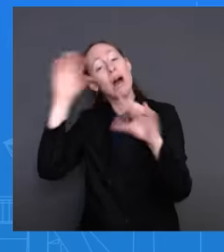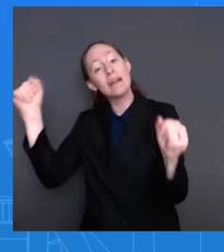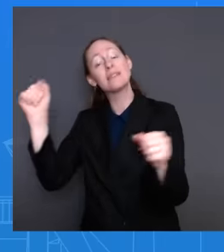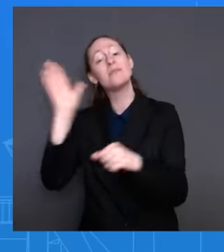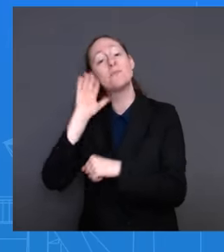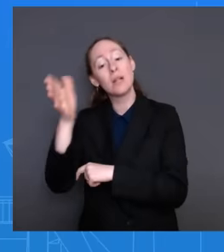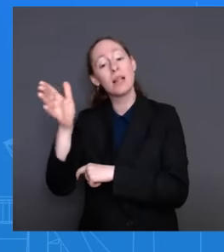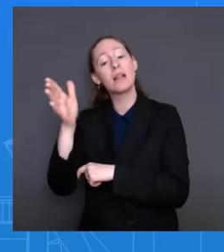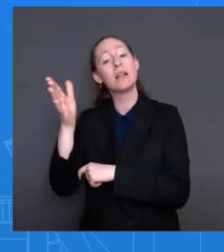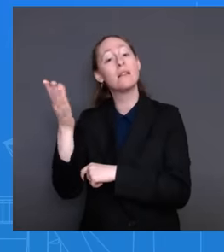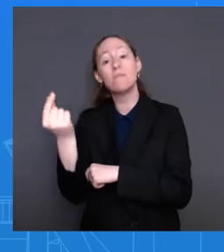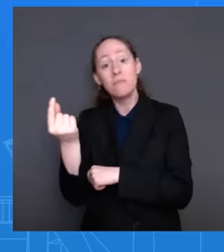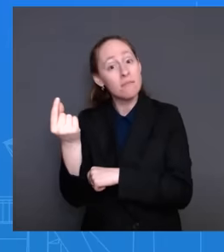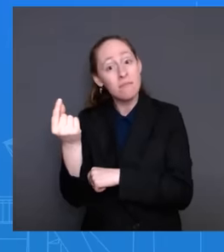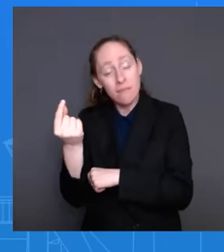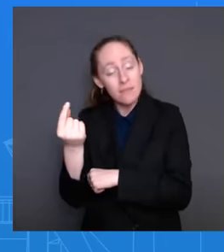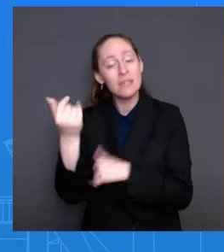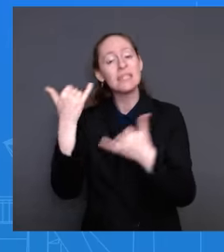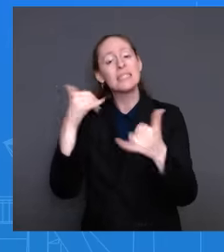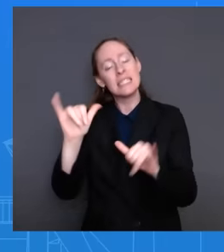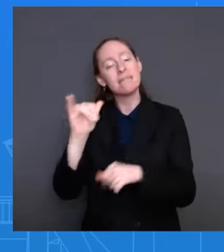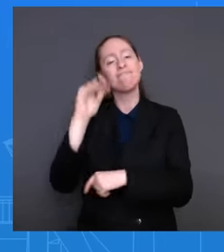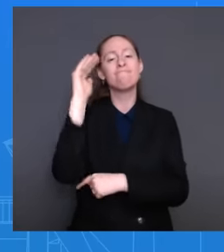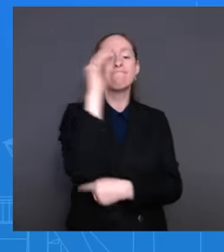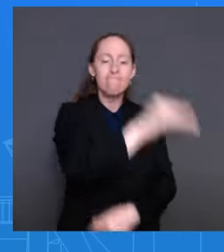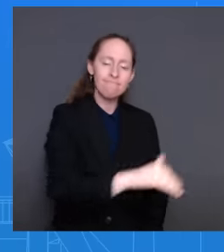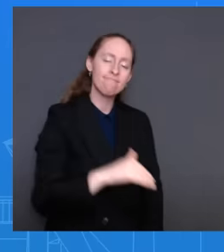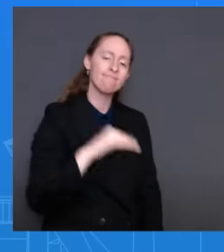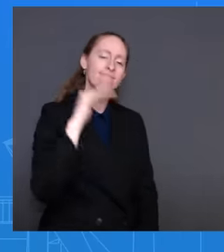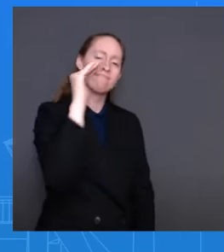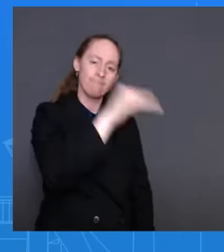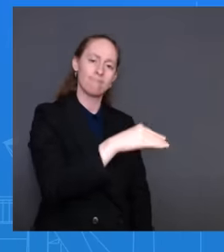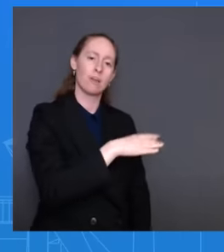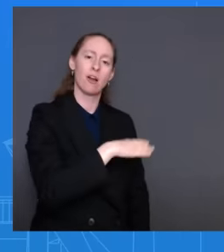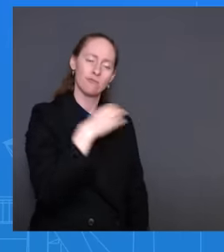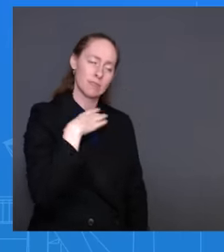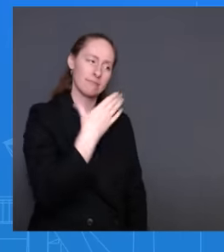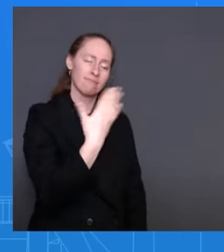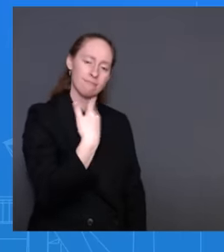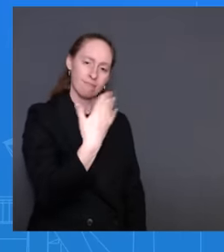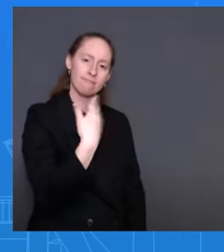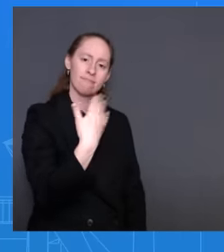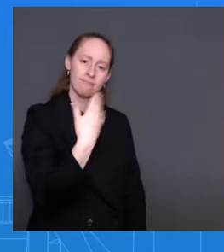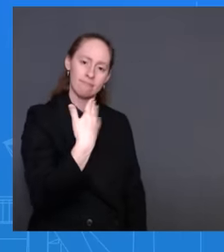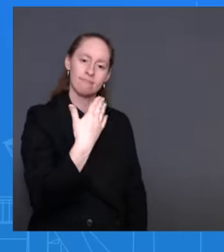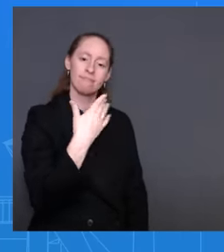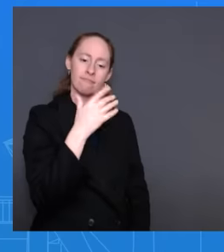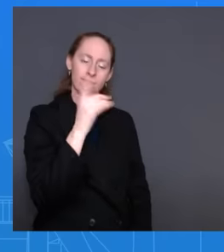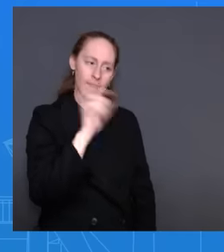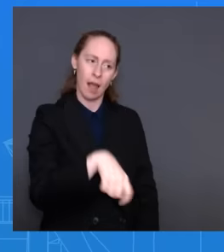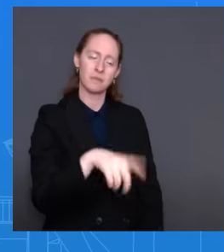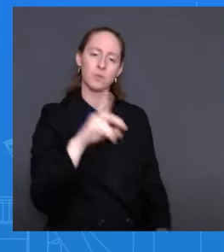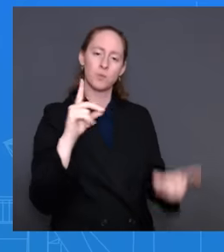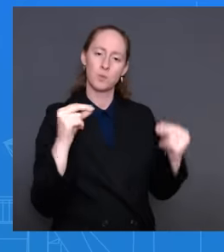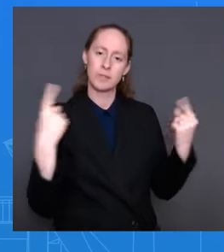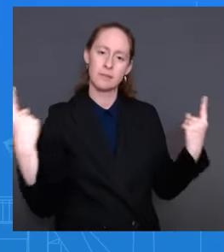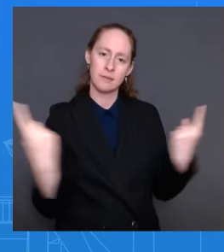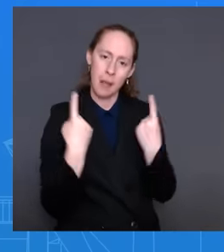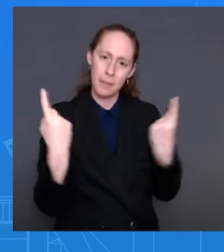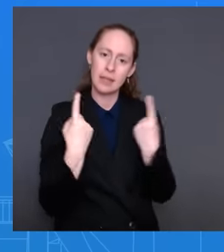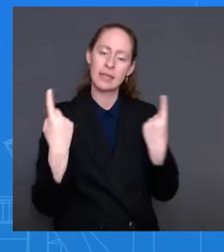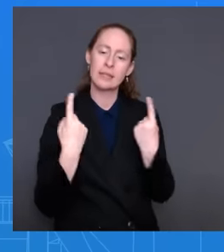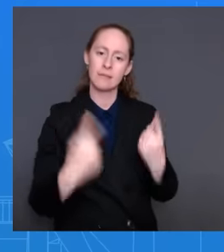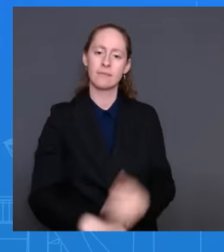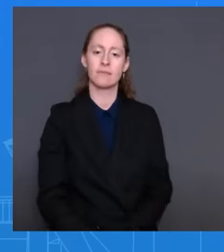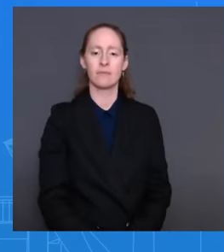to take action, is to call for Congress to move forward and deal with this epidemic that we're seeing across this